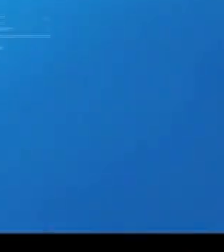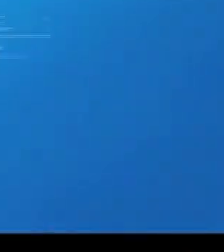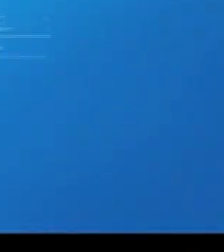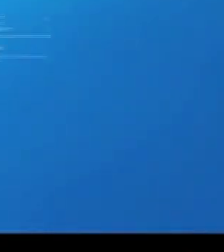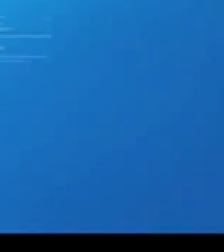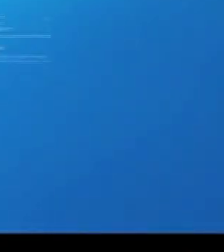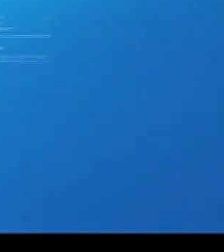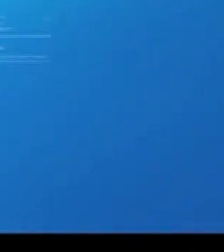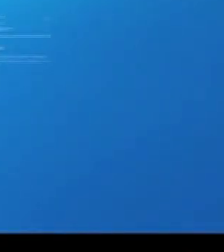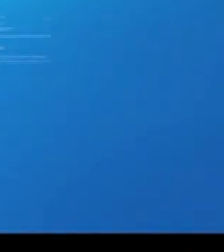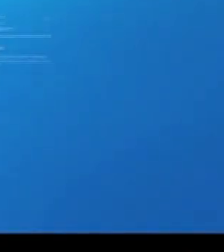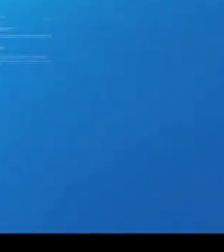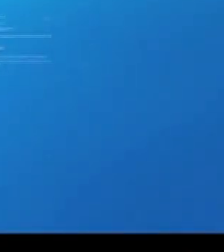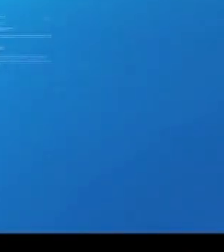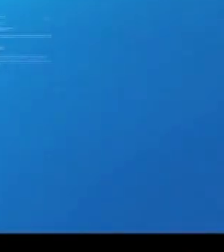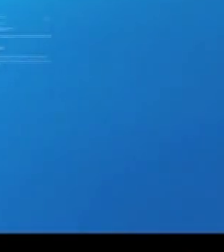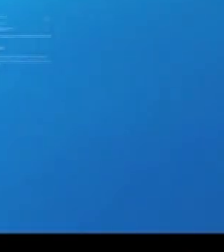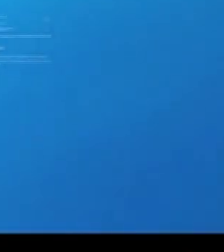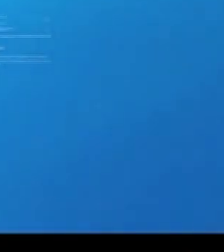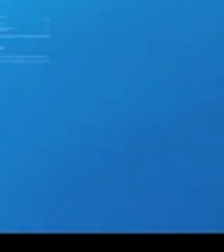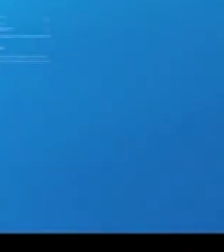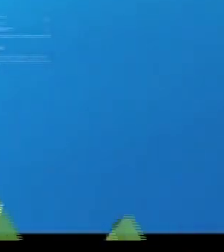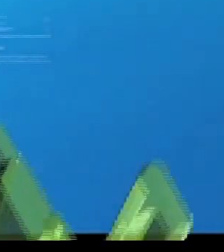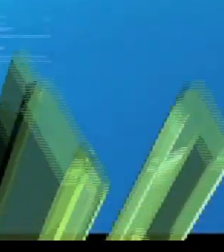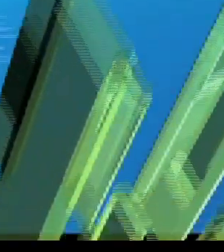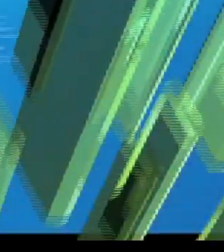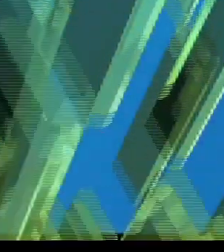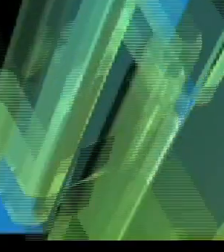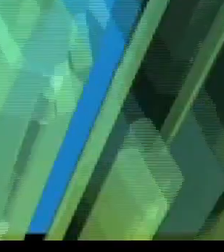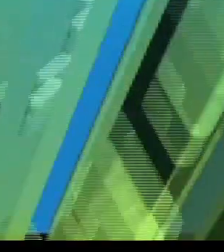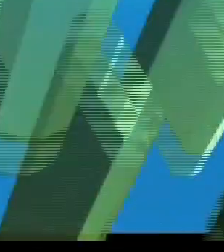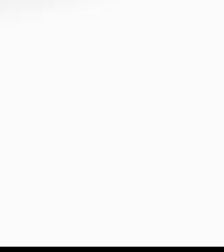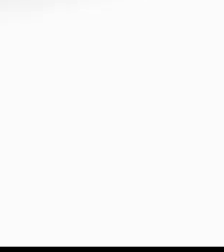presents The Bahamas Tonight.